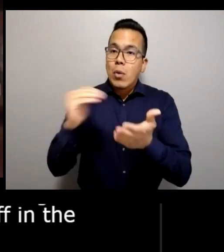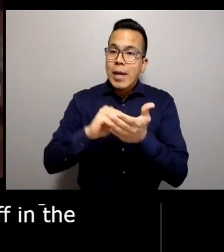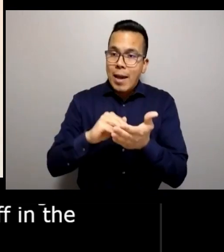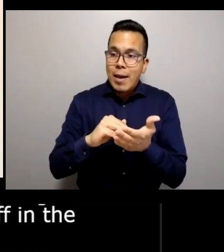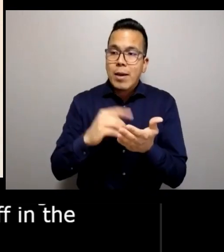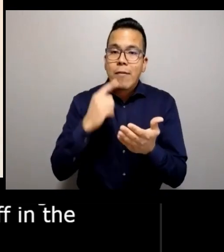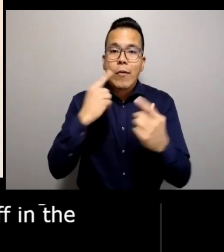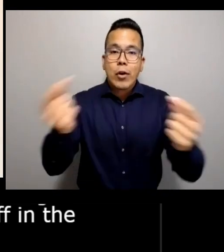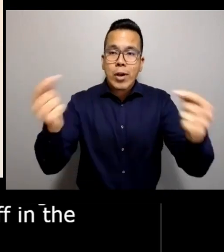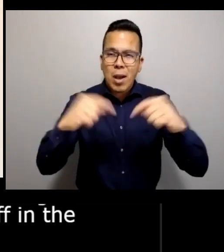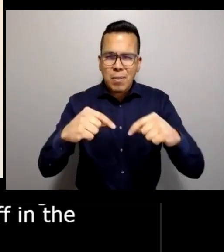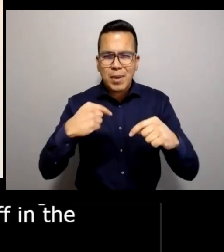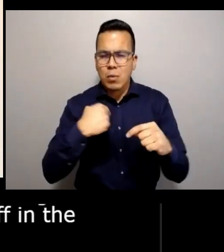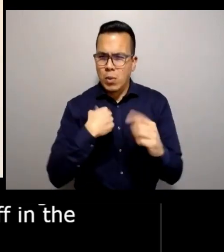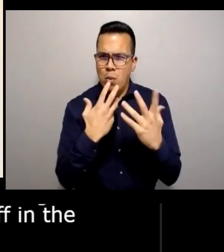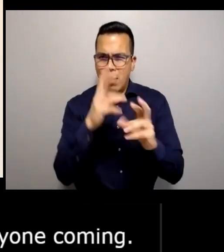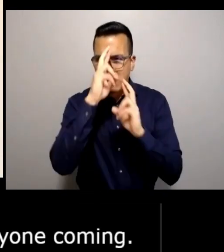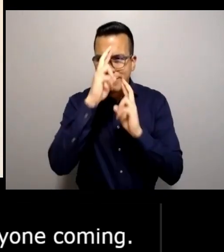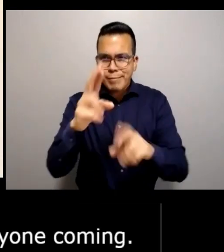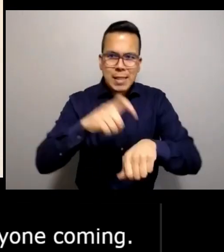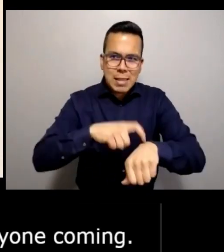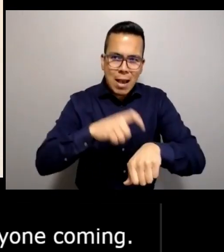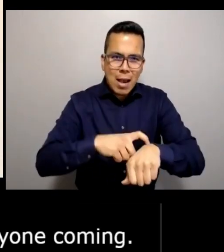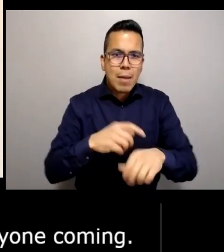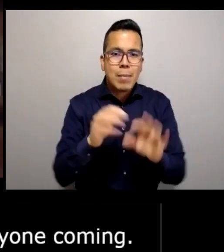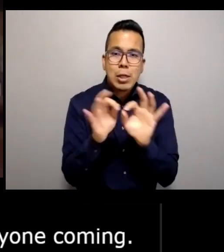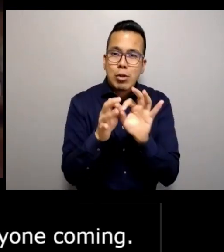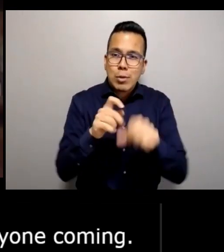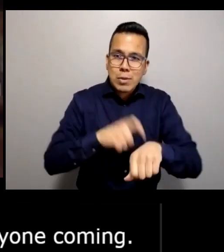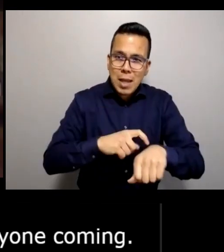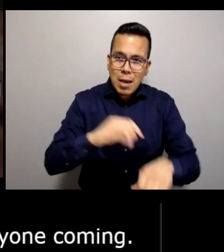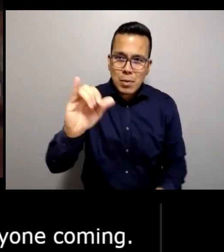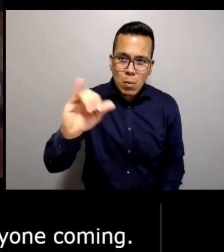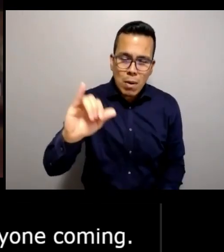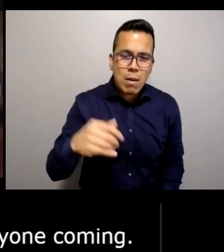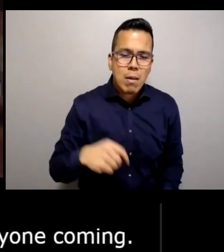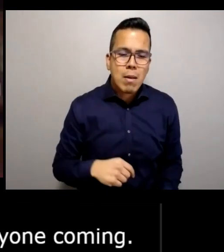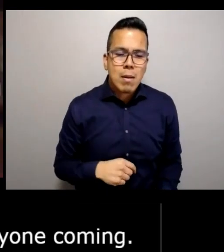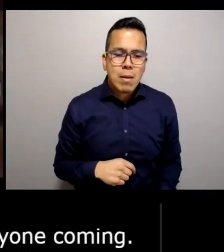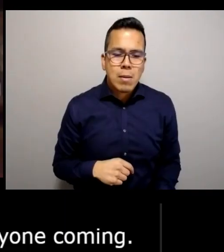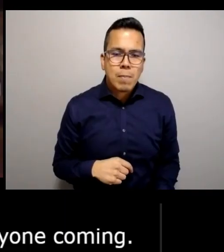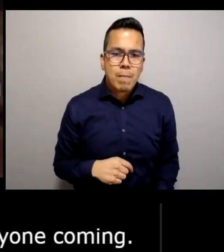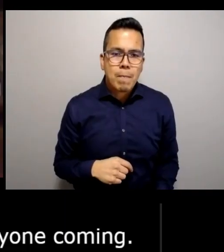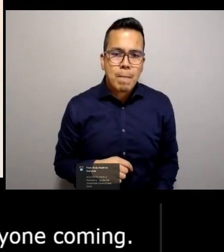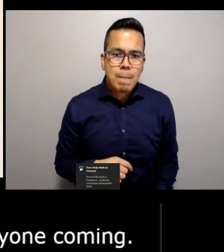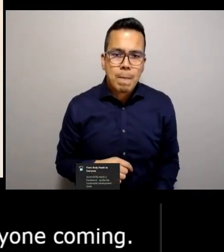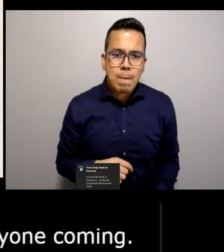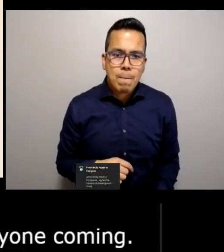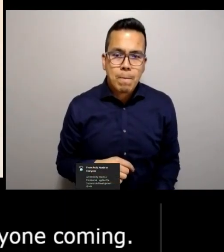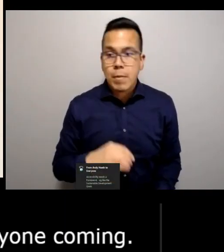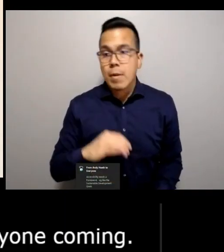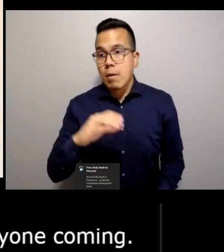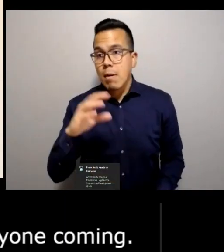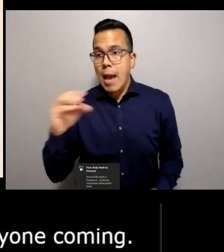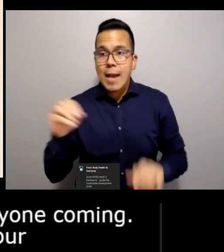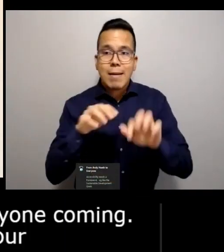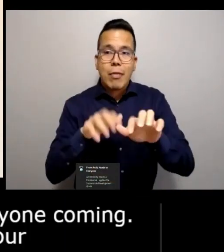of the time and of the time of our interpreters, and our